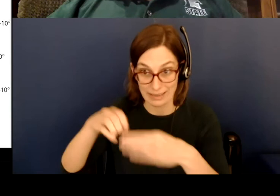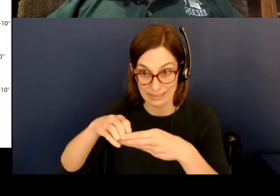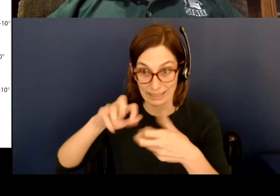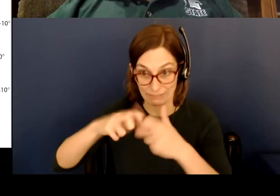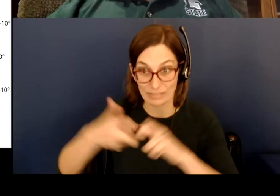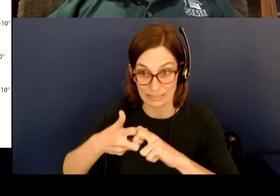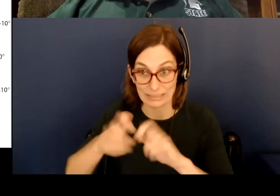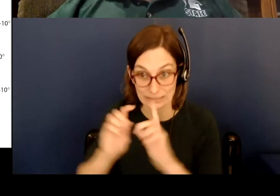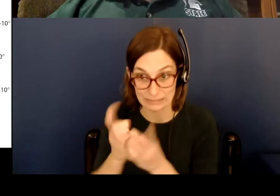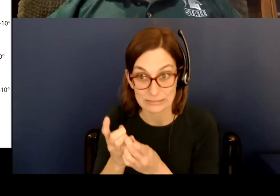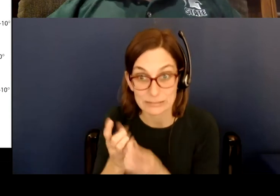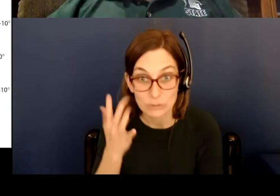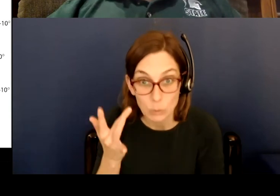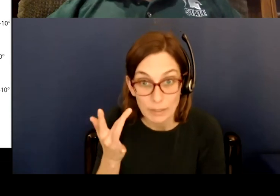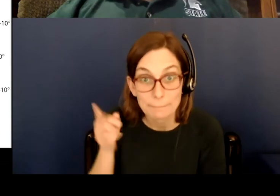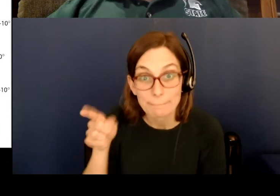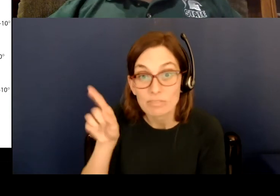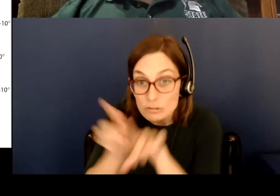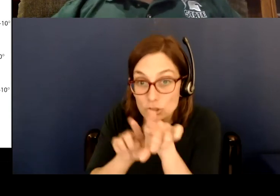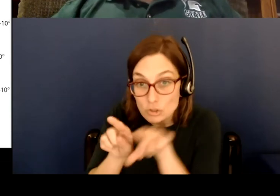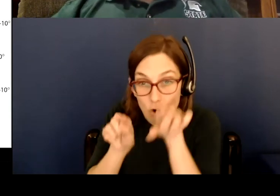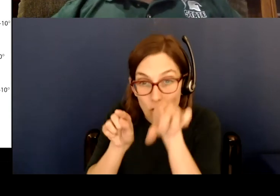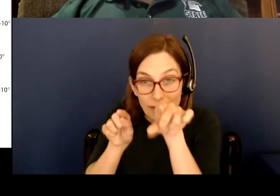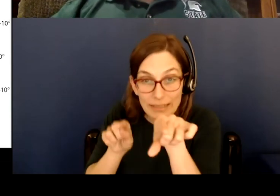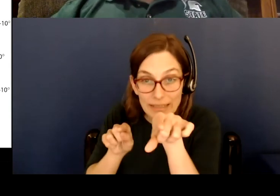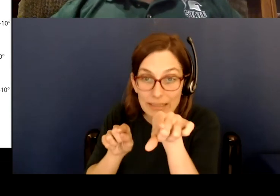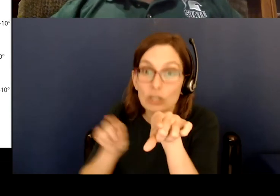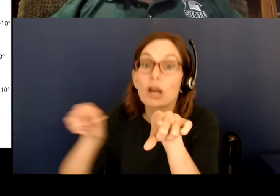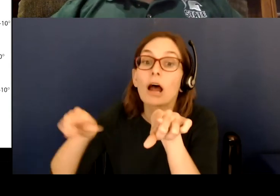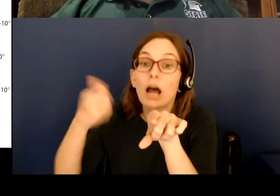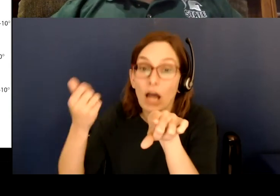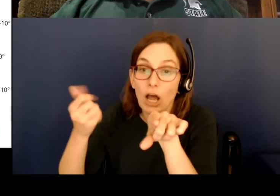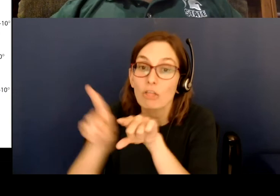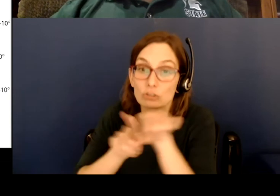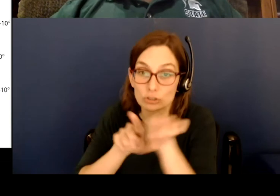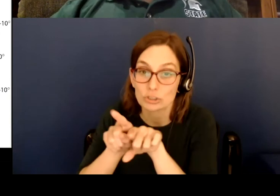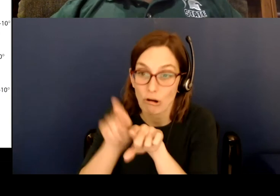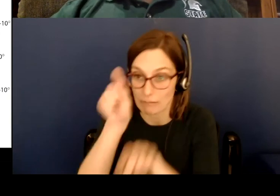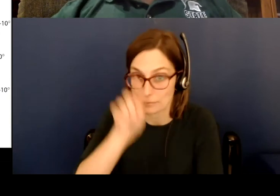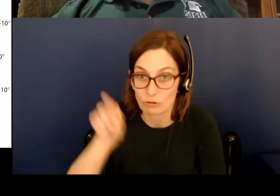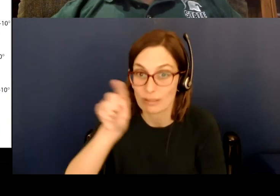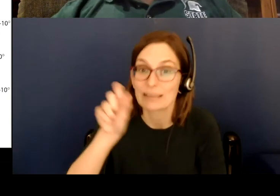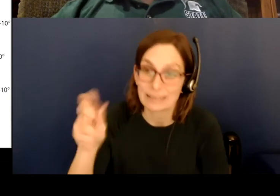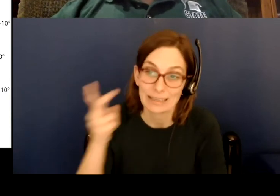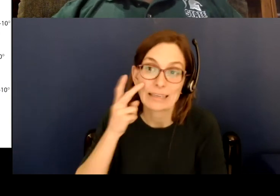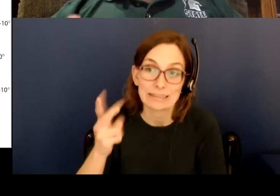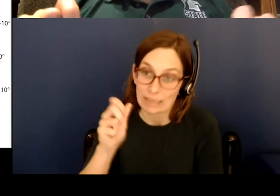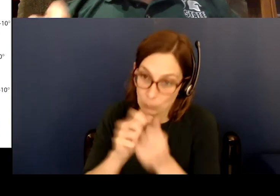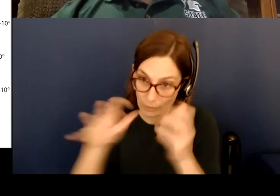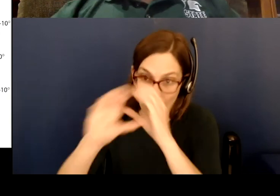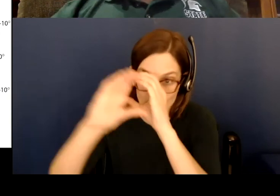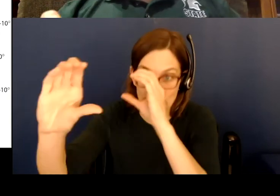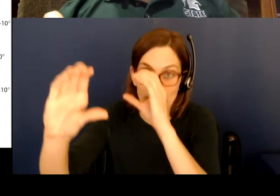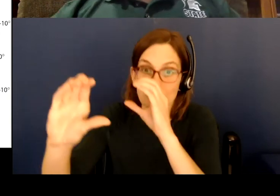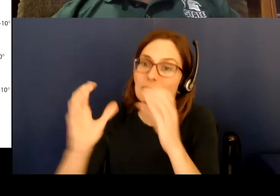it's because of this star right here. Yes, another star. I'm circling it. You can see it with the unaided eye, but it's